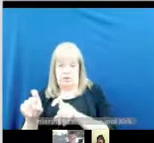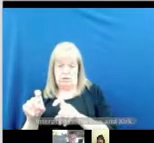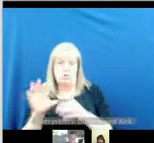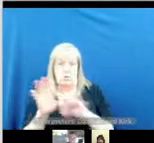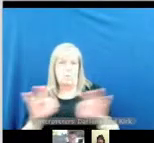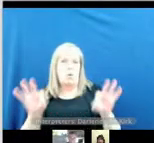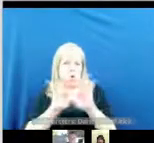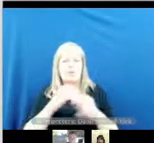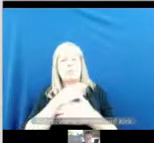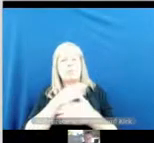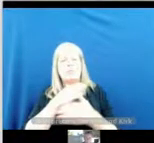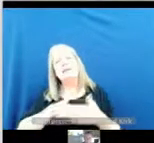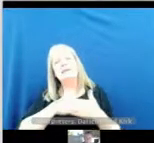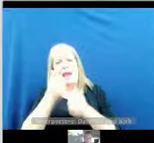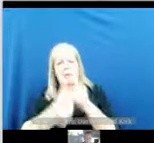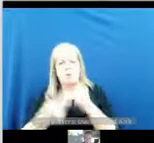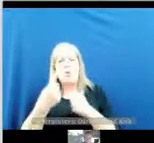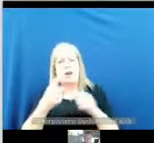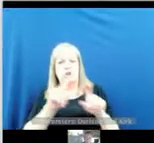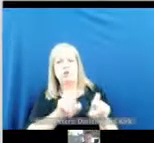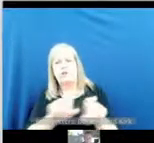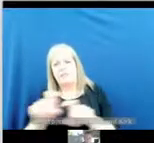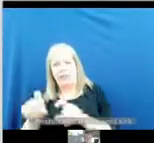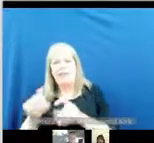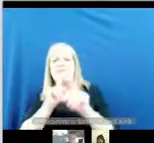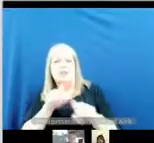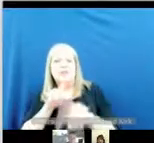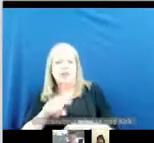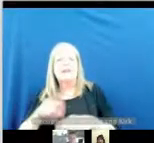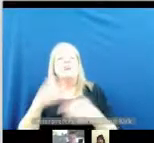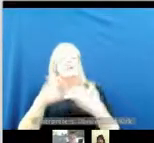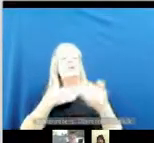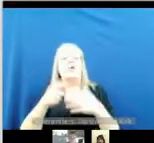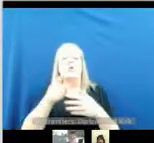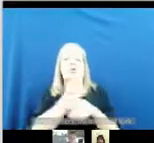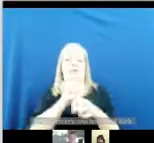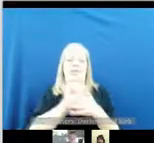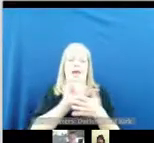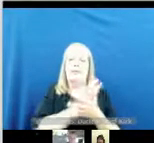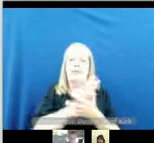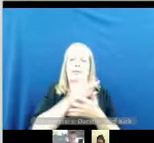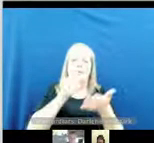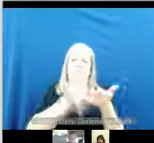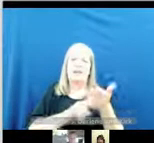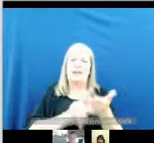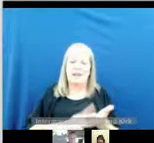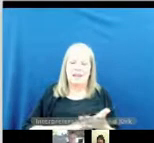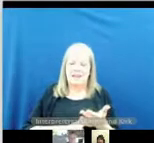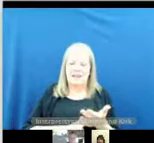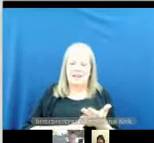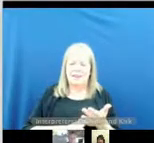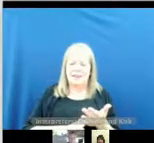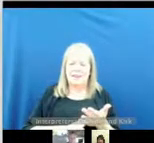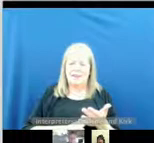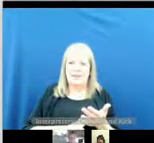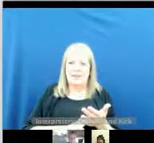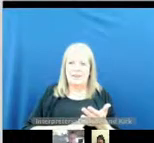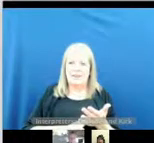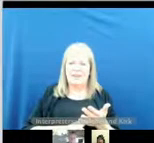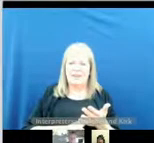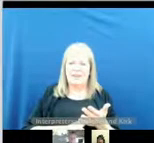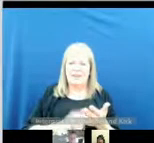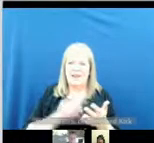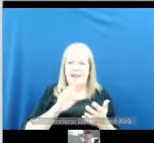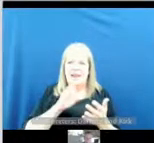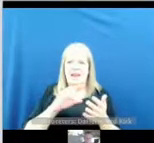if you're using the sign-in sheet. And please take advantage of the listserv, which will begin on Monday. This is